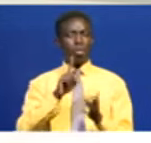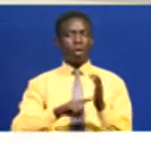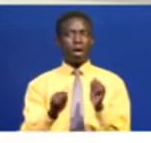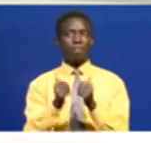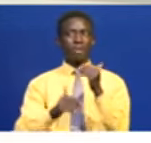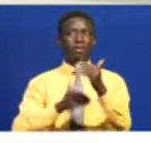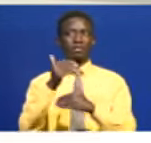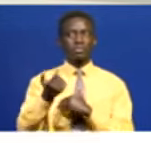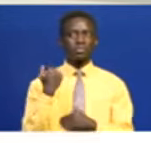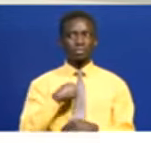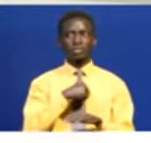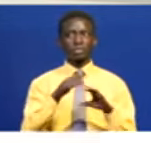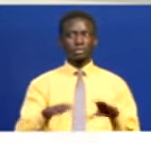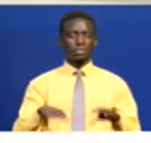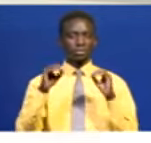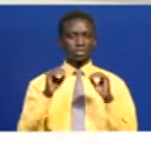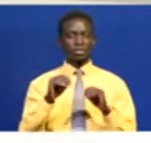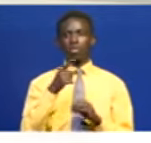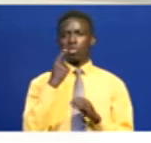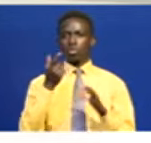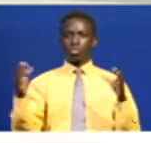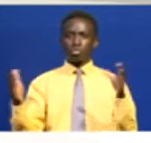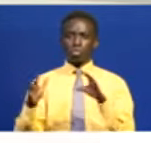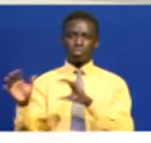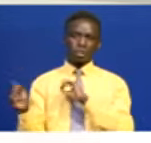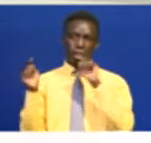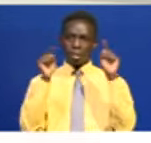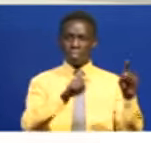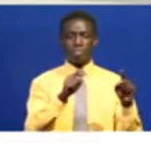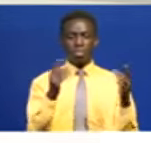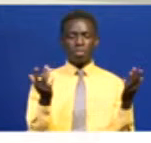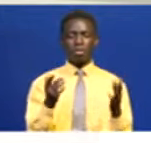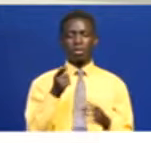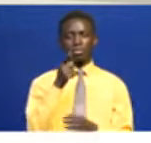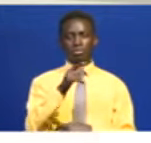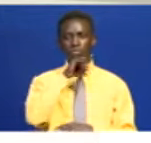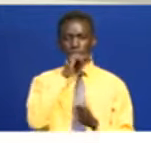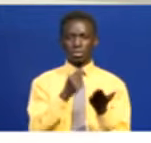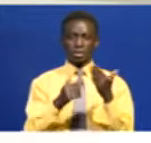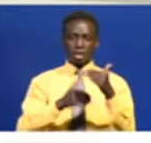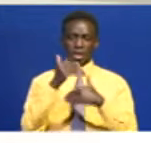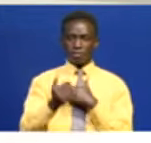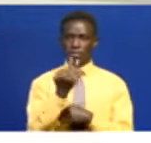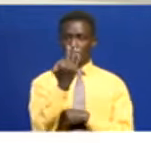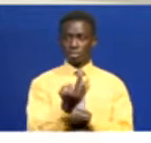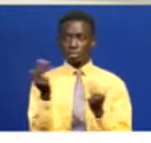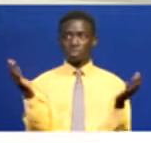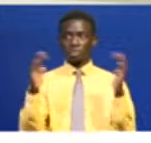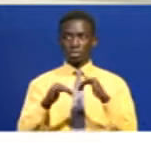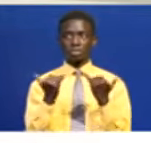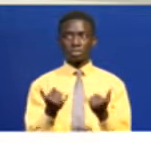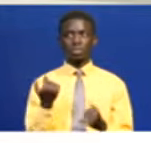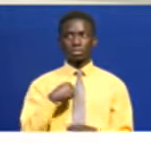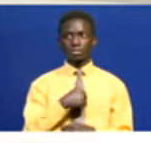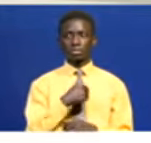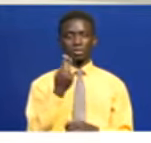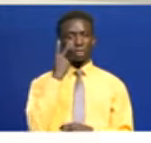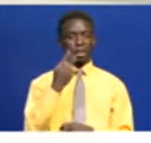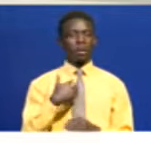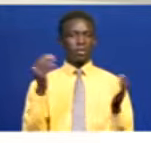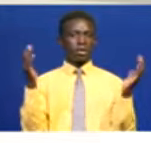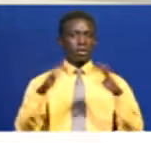We got a delegation coming in Uganda after that March conference. Yes. And right now, we are lobbying to get WSI Forum East Africa. Mm-hmm.